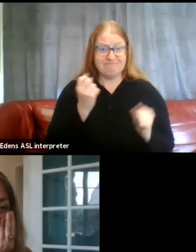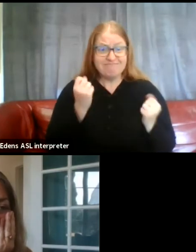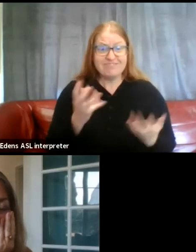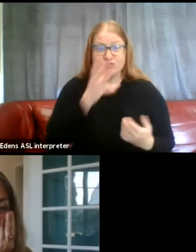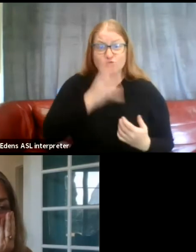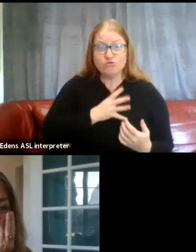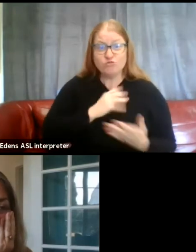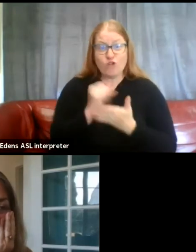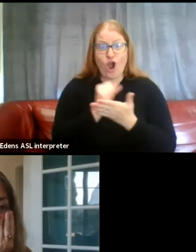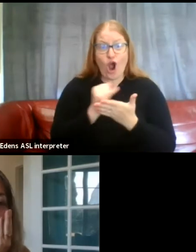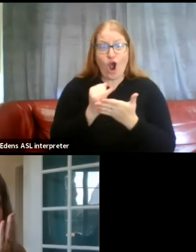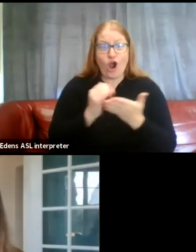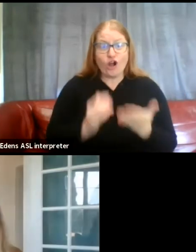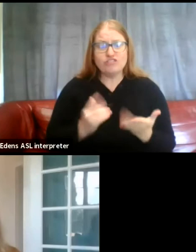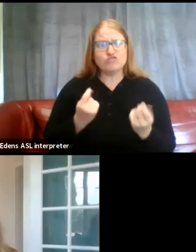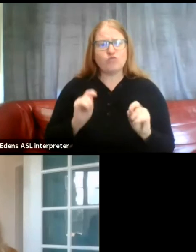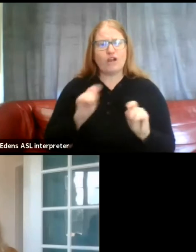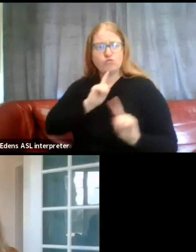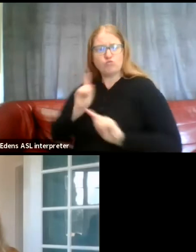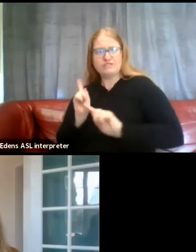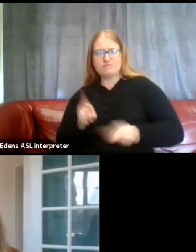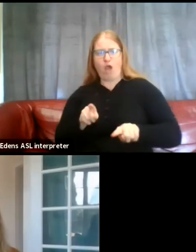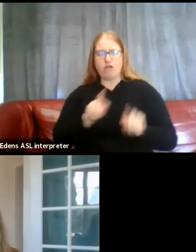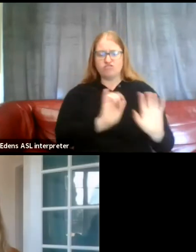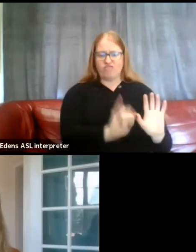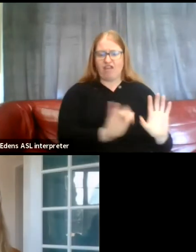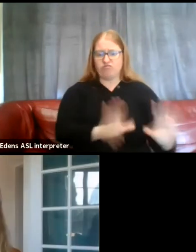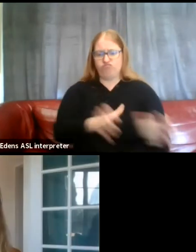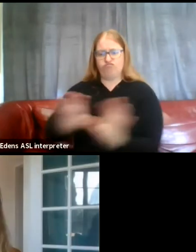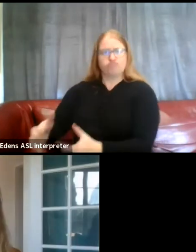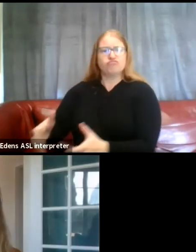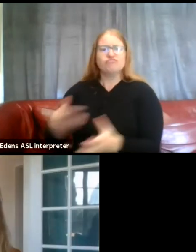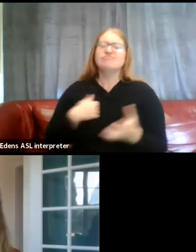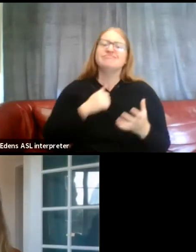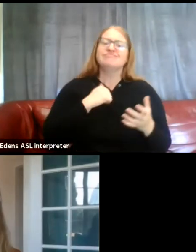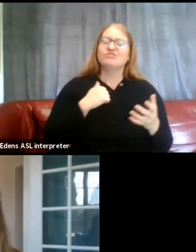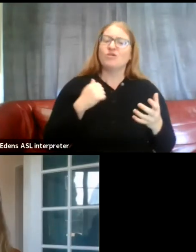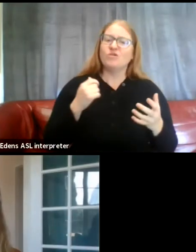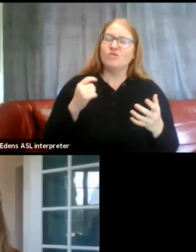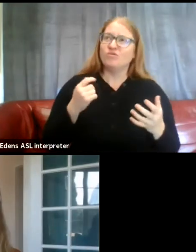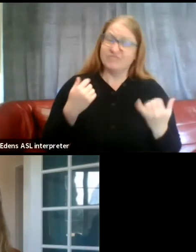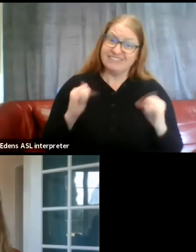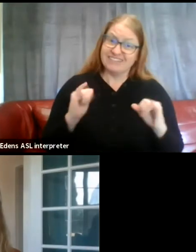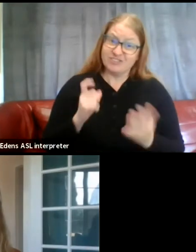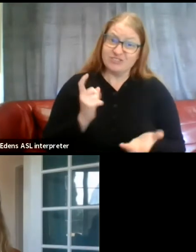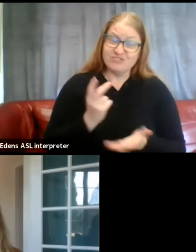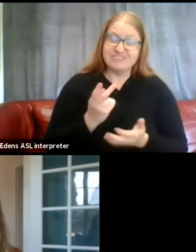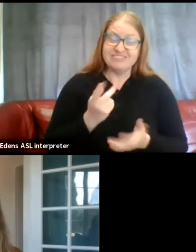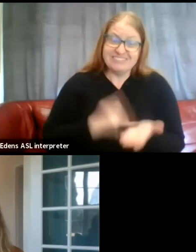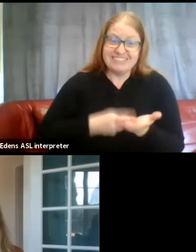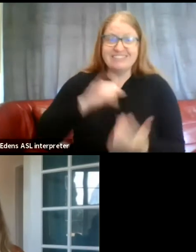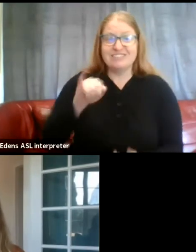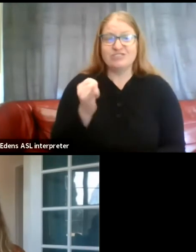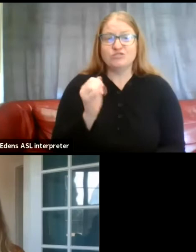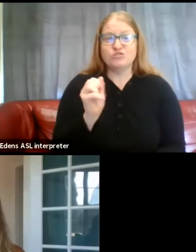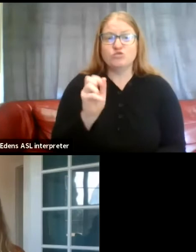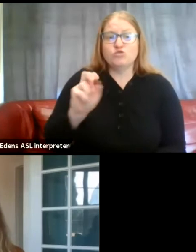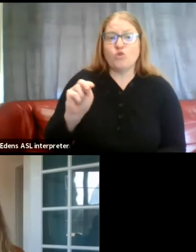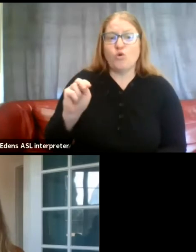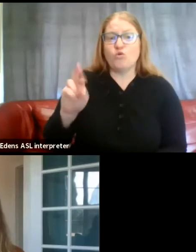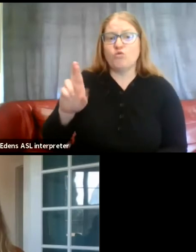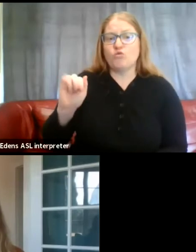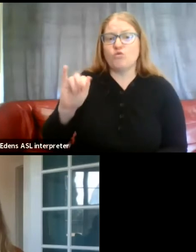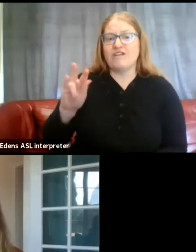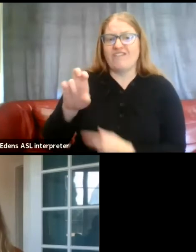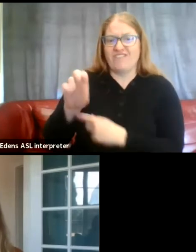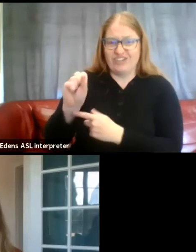working in response to that kind of thing. So I don't think there's a way to talk about Joan Rivers without talking about Jewish American princess